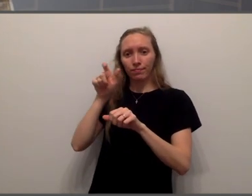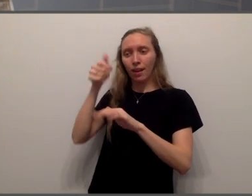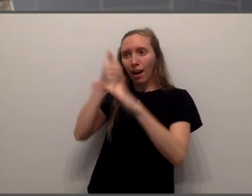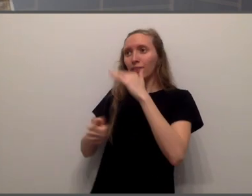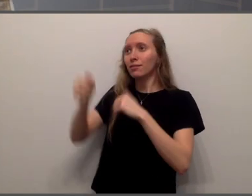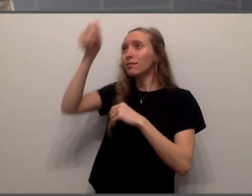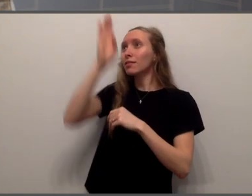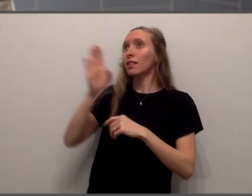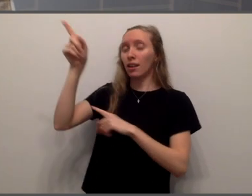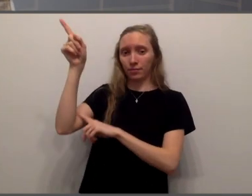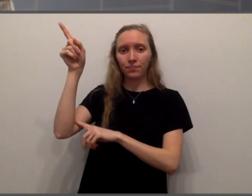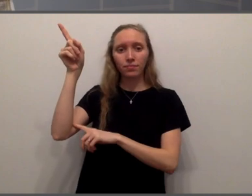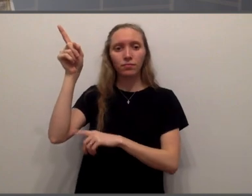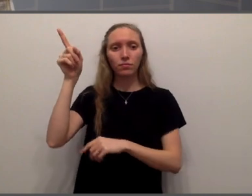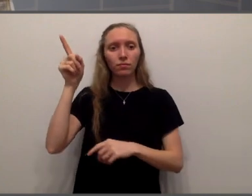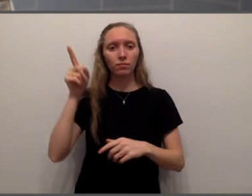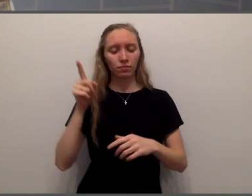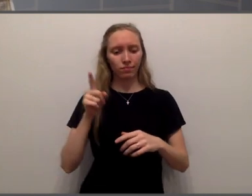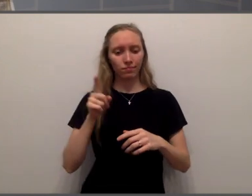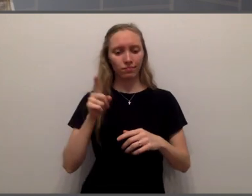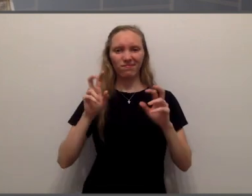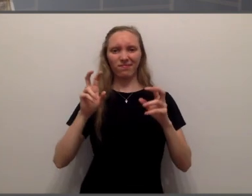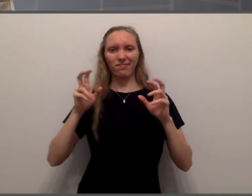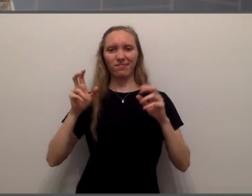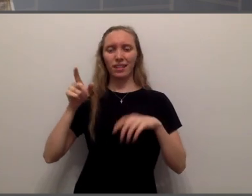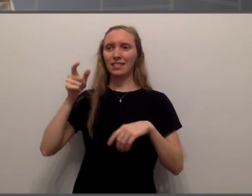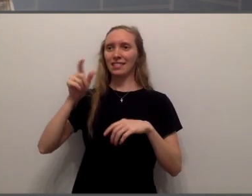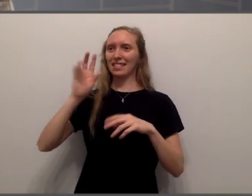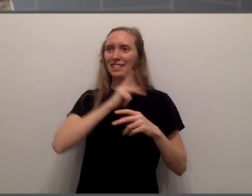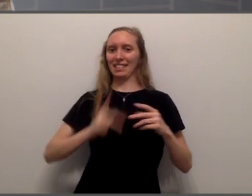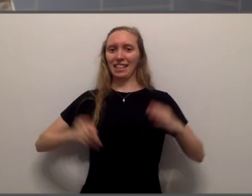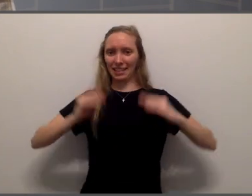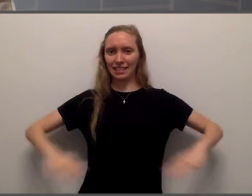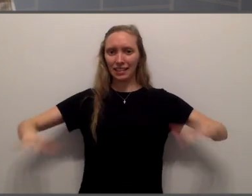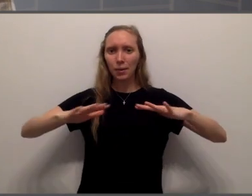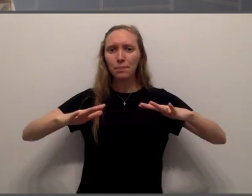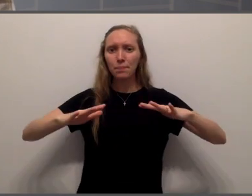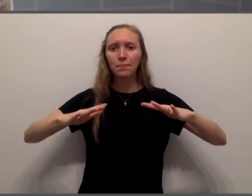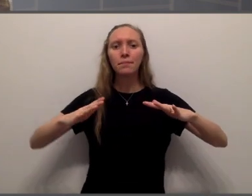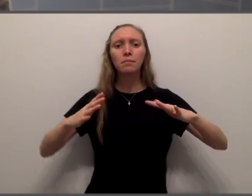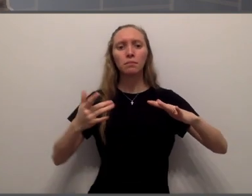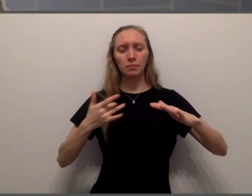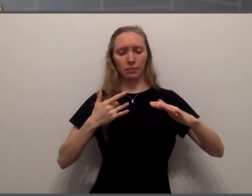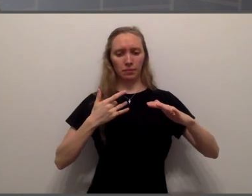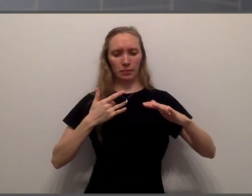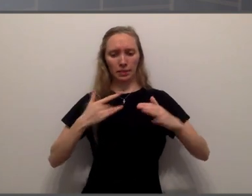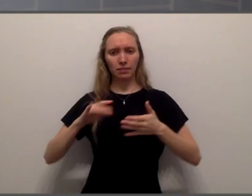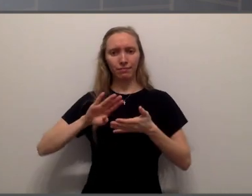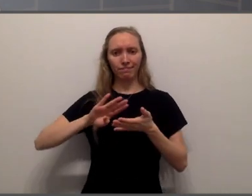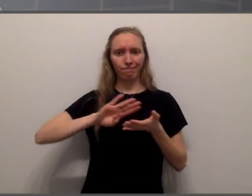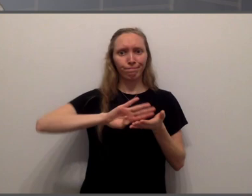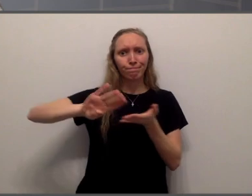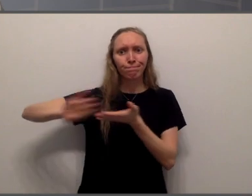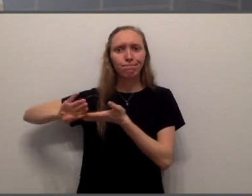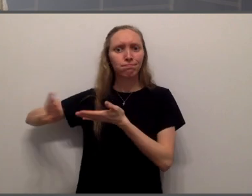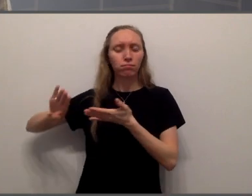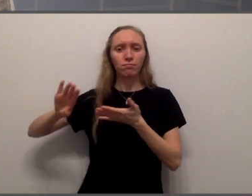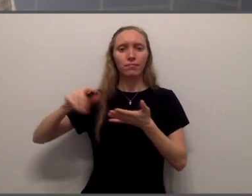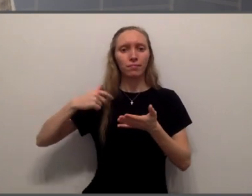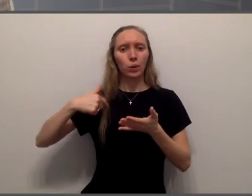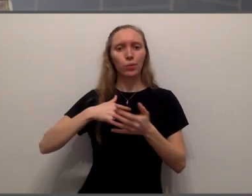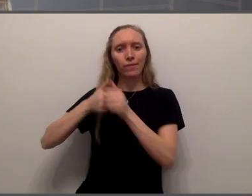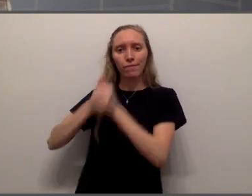together. I hear from some people with disability that it is possible for them to move through this